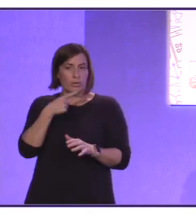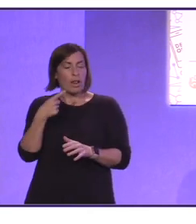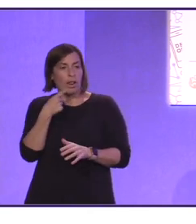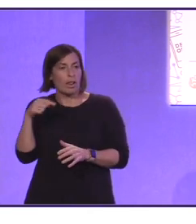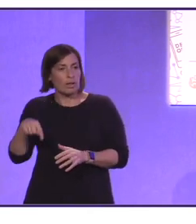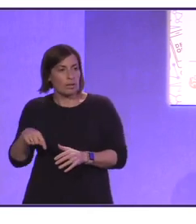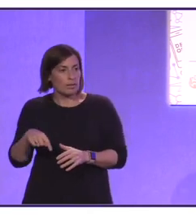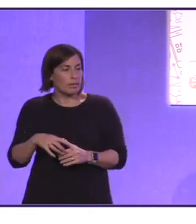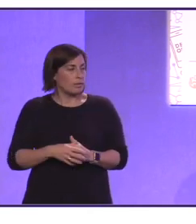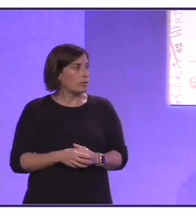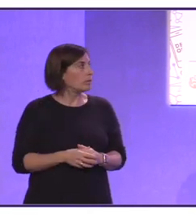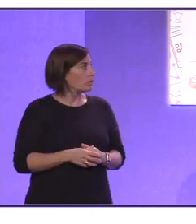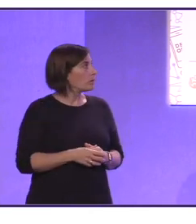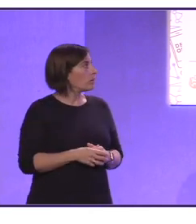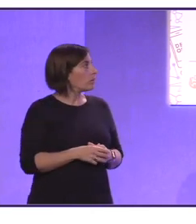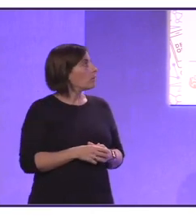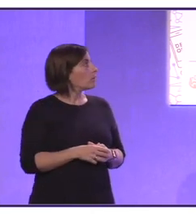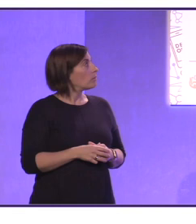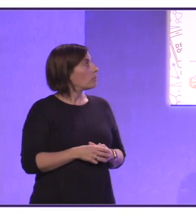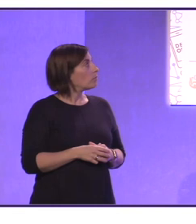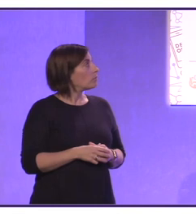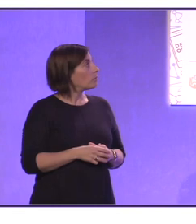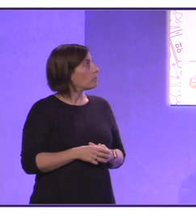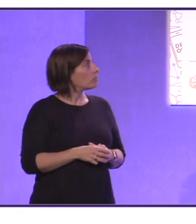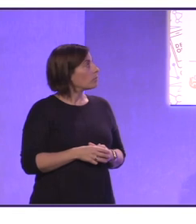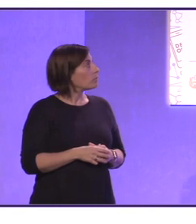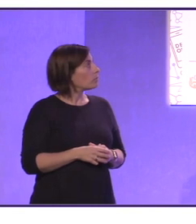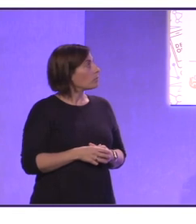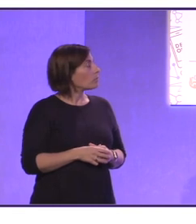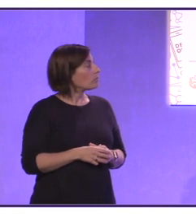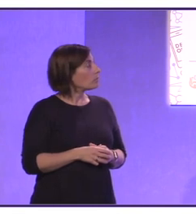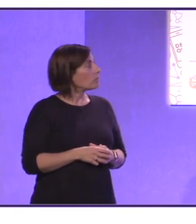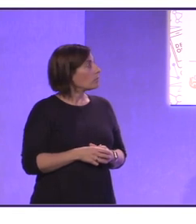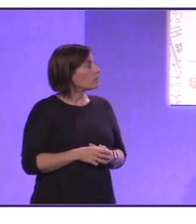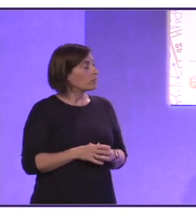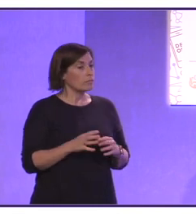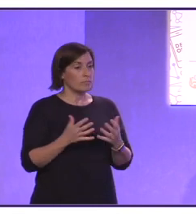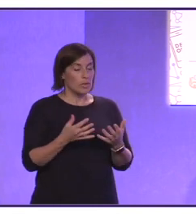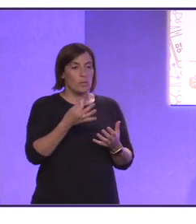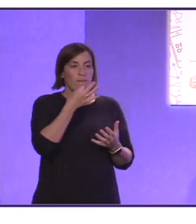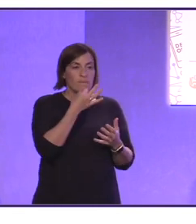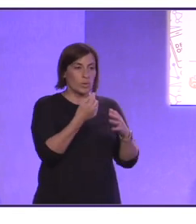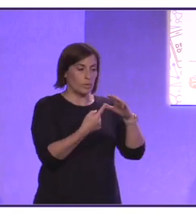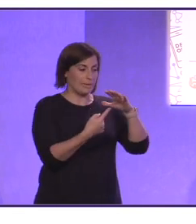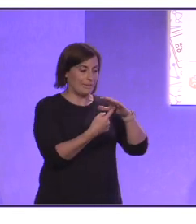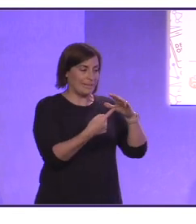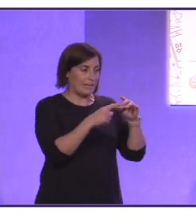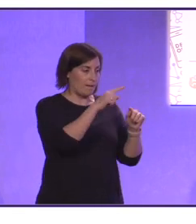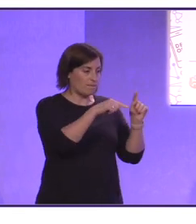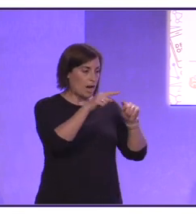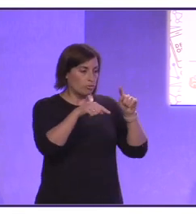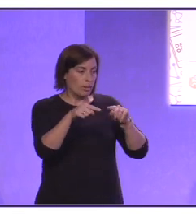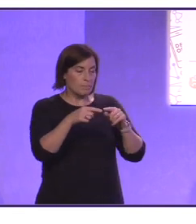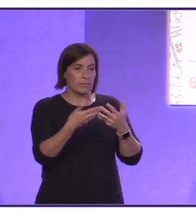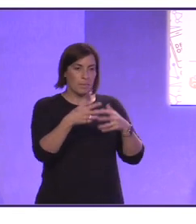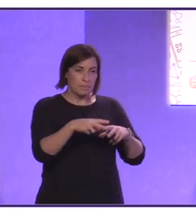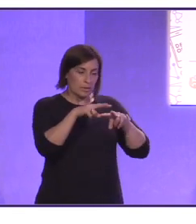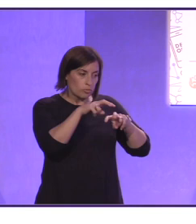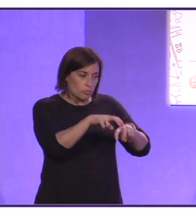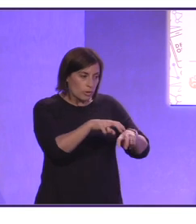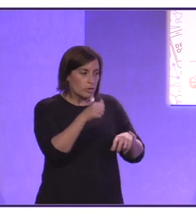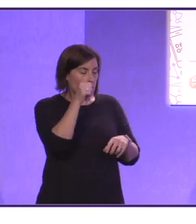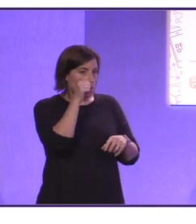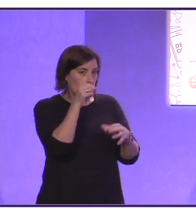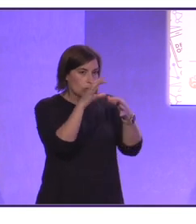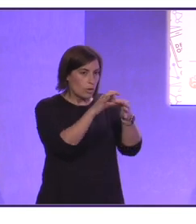papers that are done in closeted environments where they're trying to look at a few key variables that are in fact probably very highly